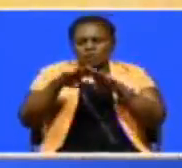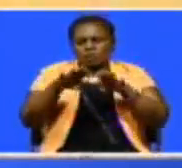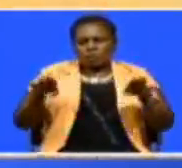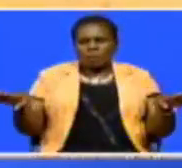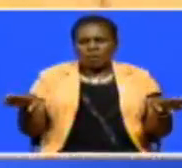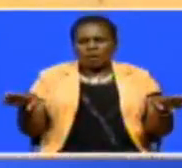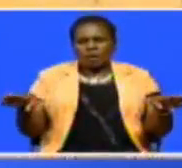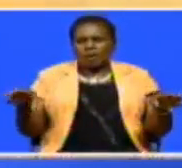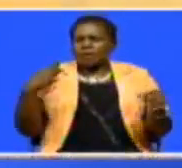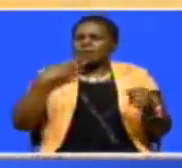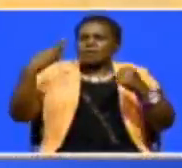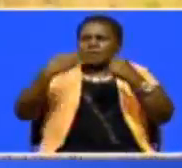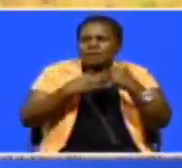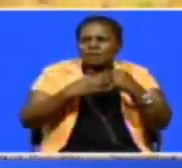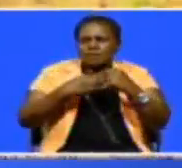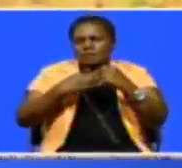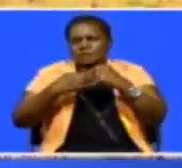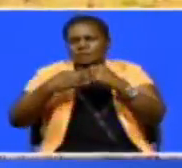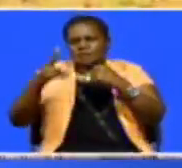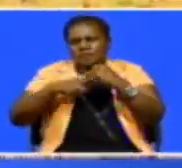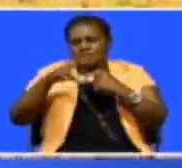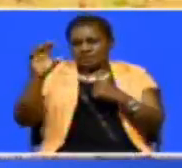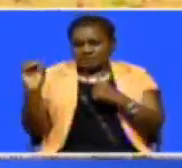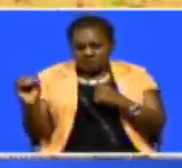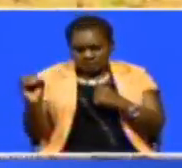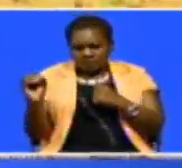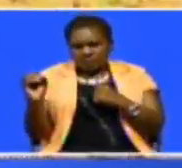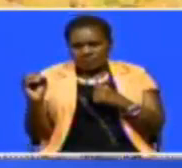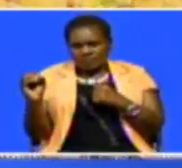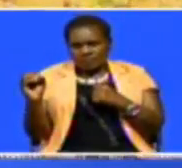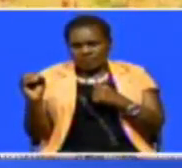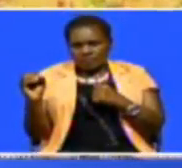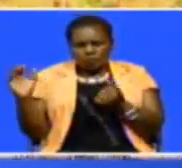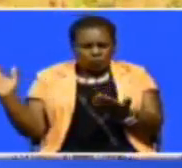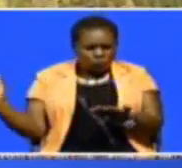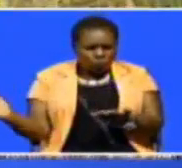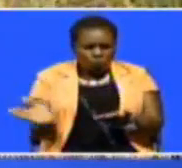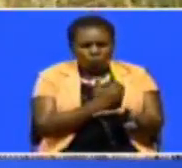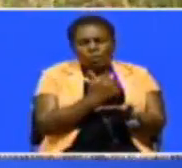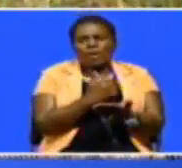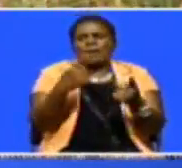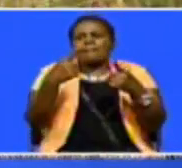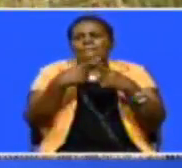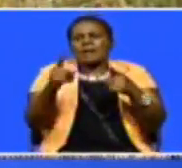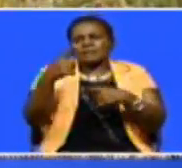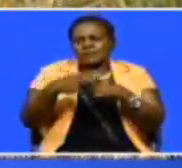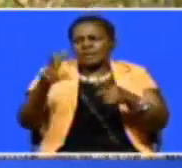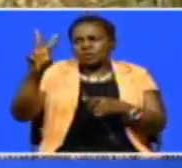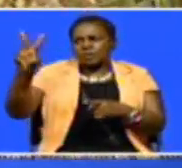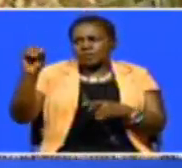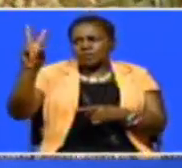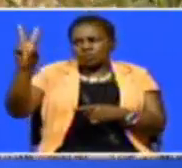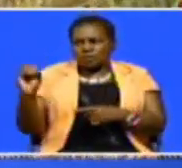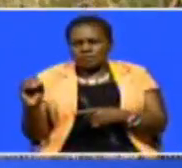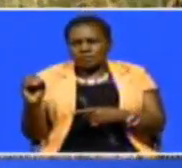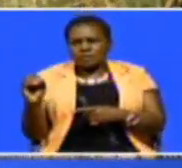occupies a size of 870 square kilometers of land, had been completely wiped out. But the year 2020 appears